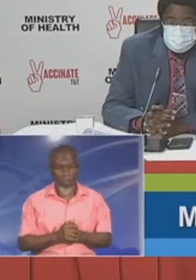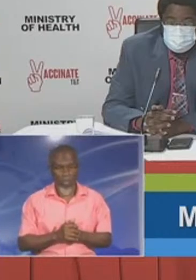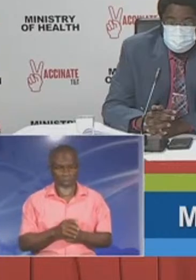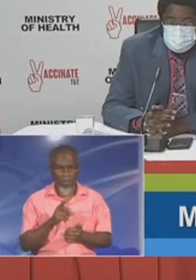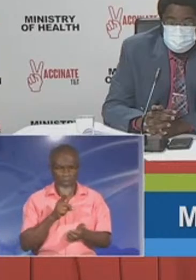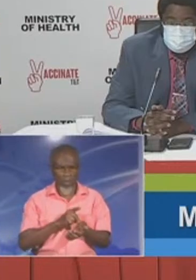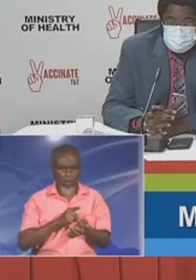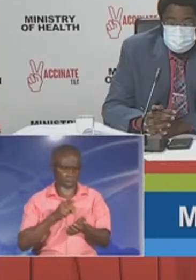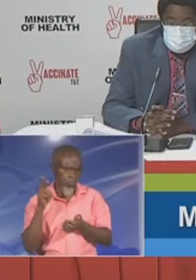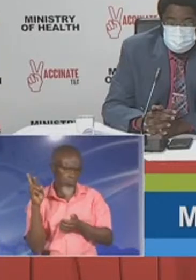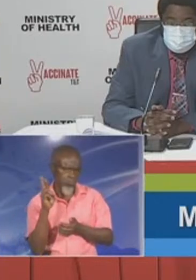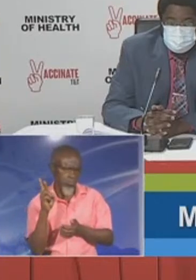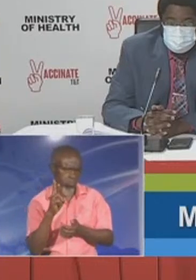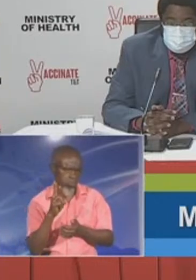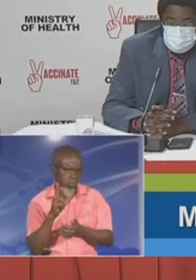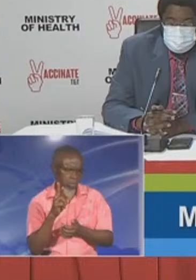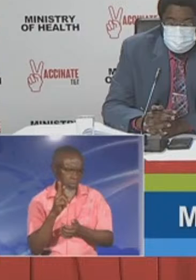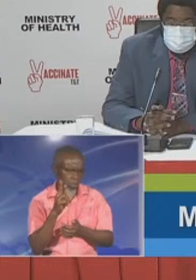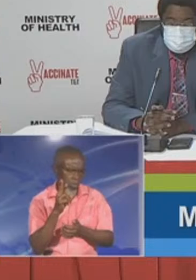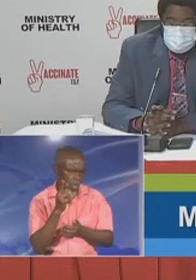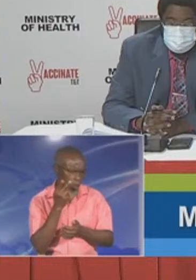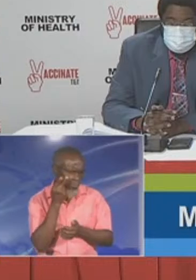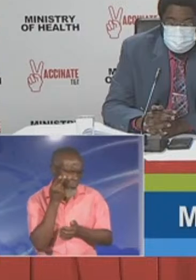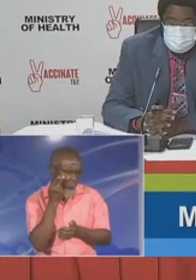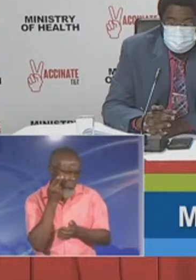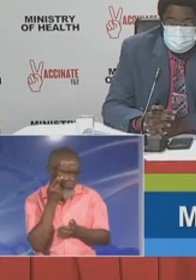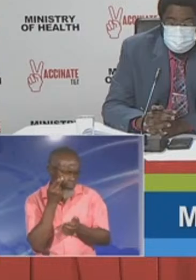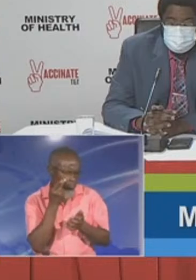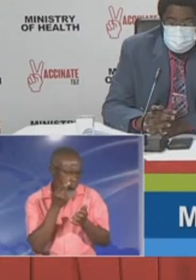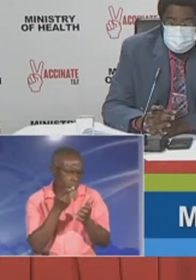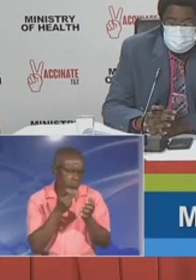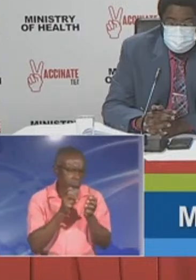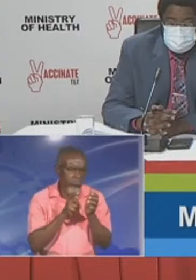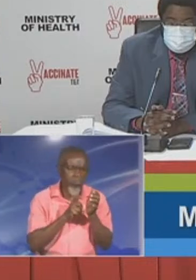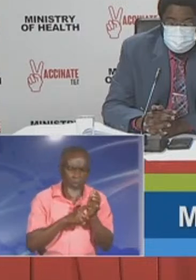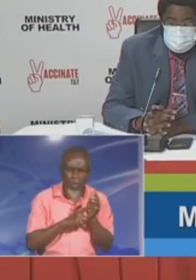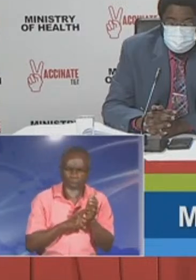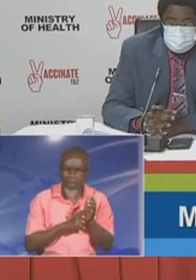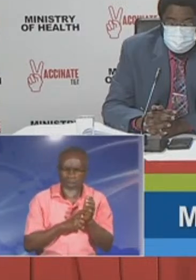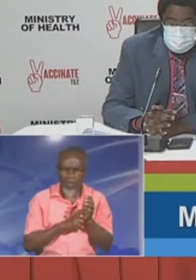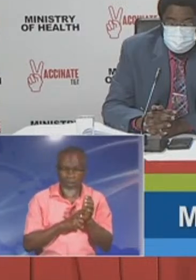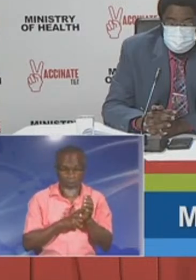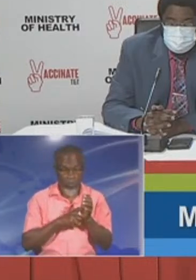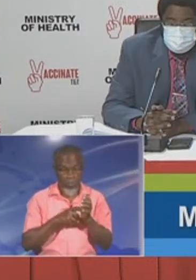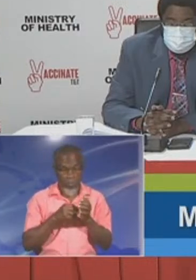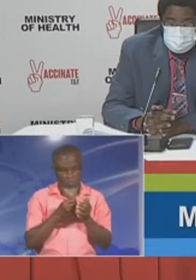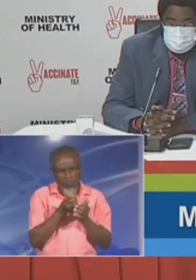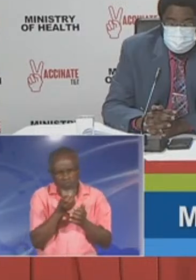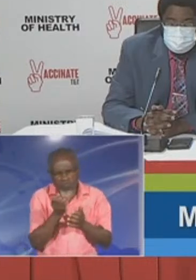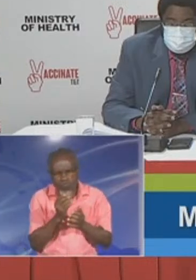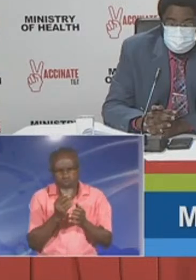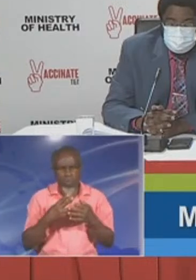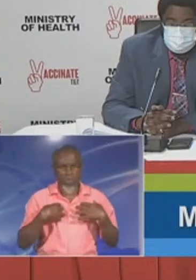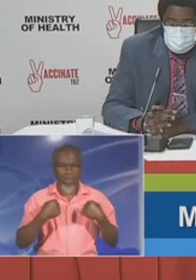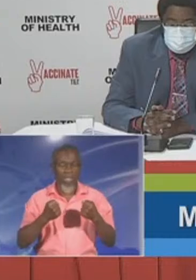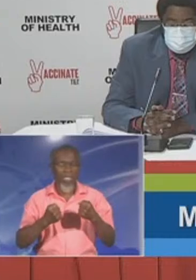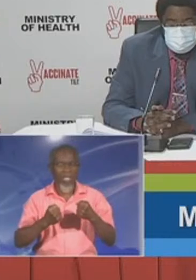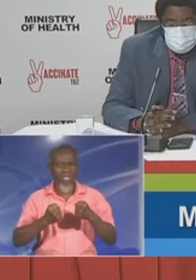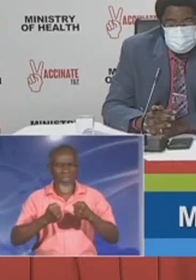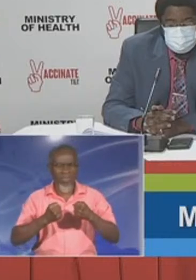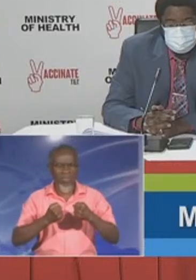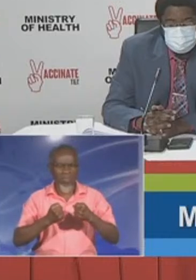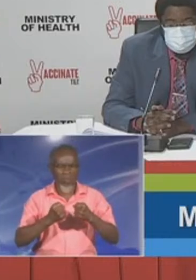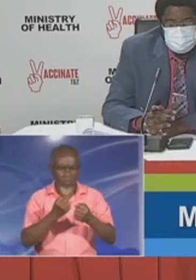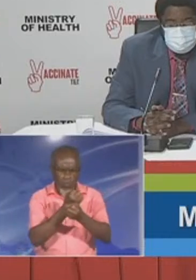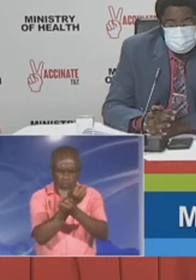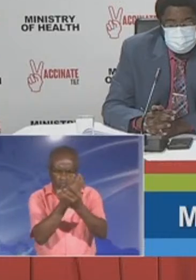I noticed on the last few health updates that only one of the step-down